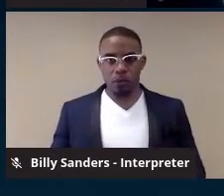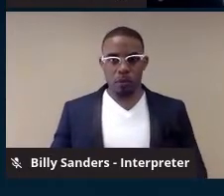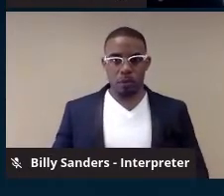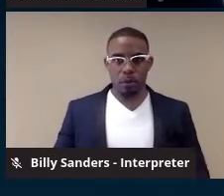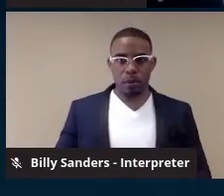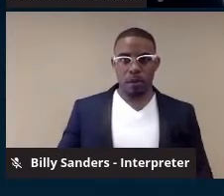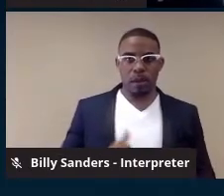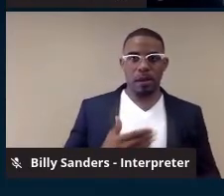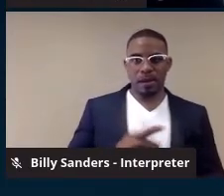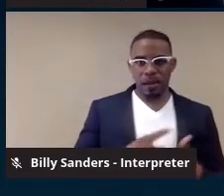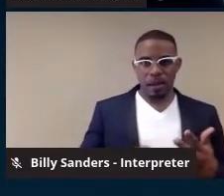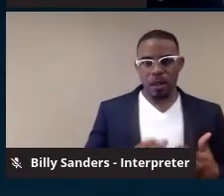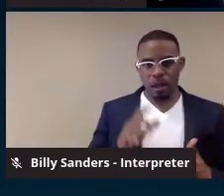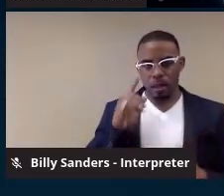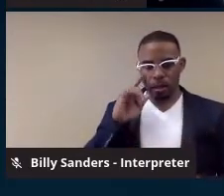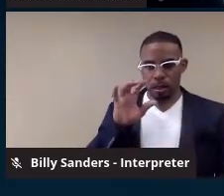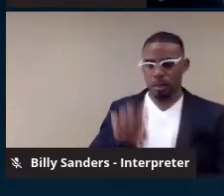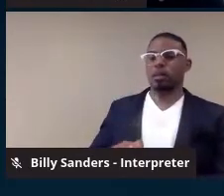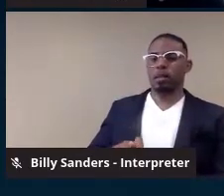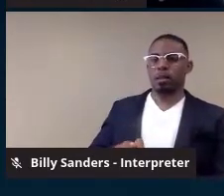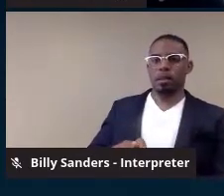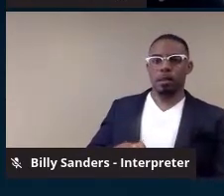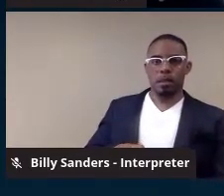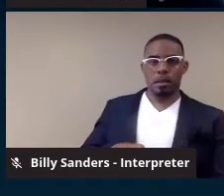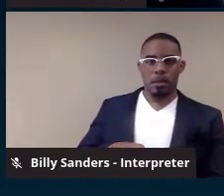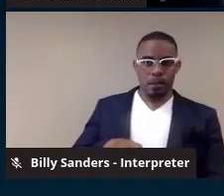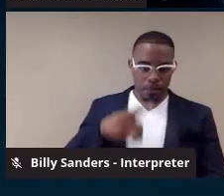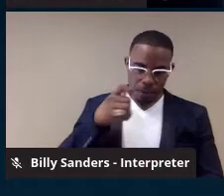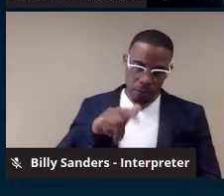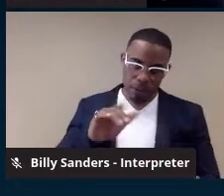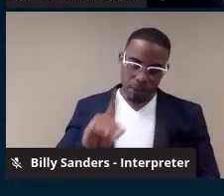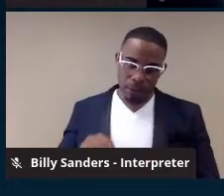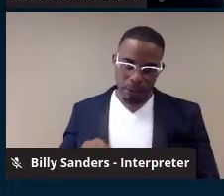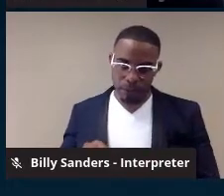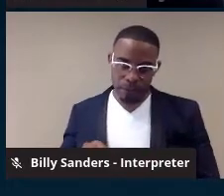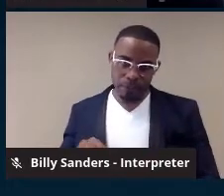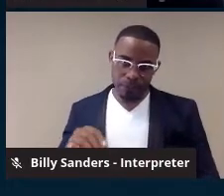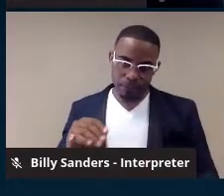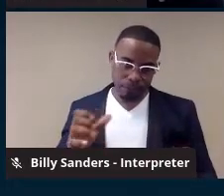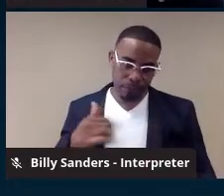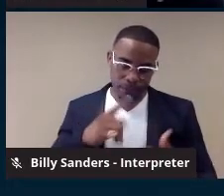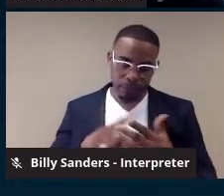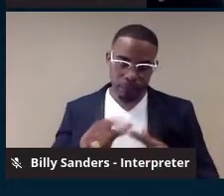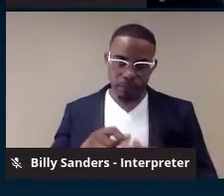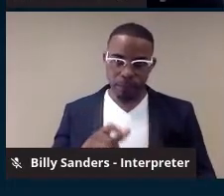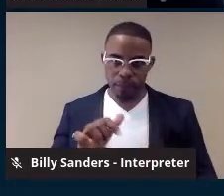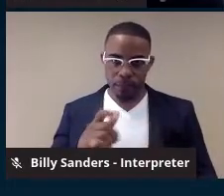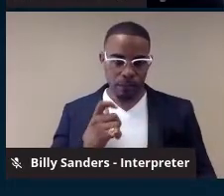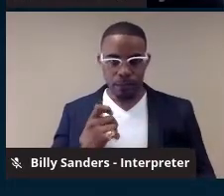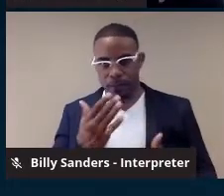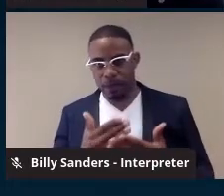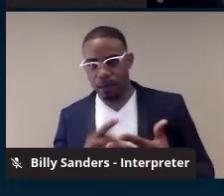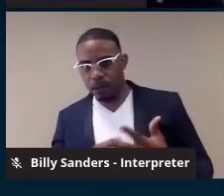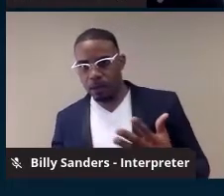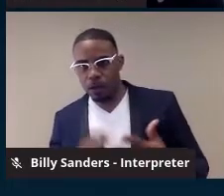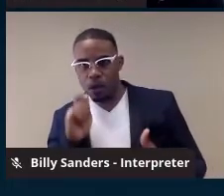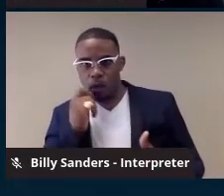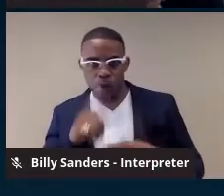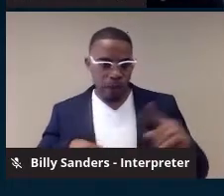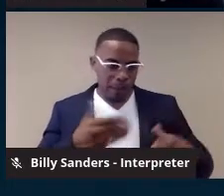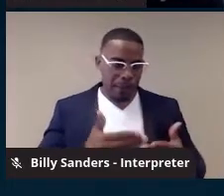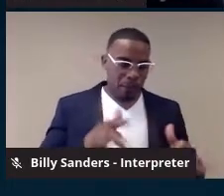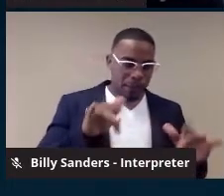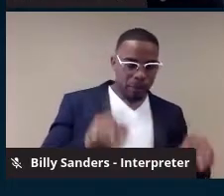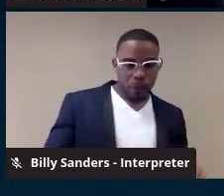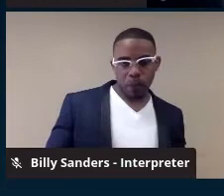kind of caught my eye because you can do, we'll be going to talk about it, but you can do some of these cool dynamic things you can do